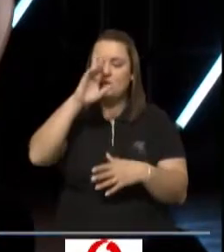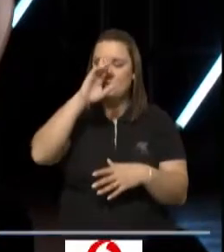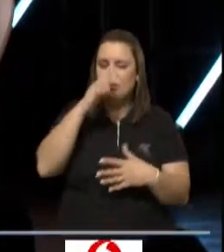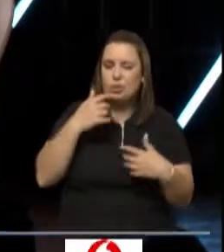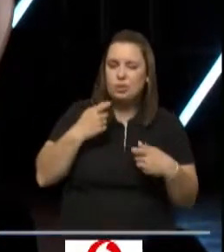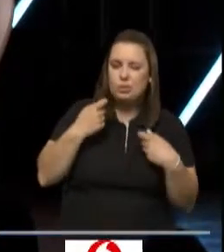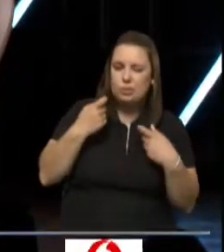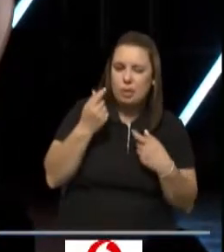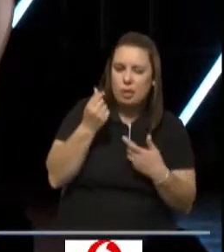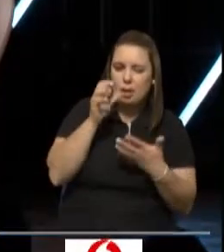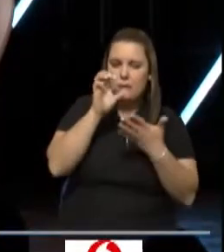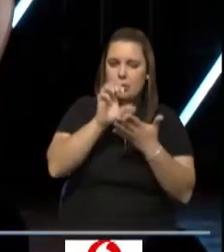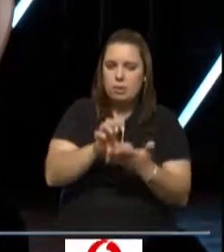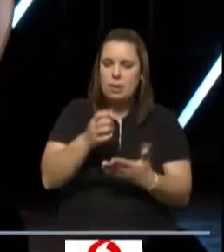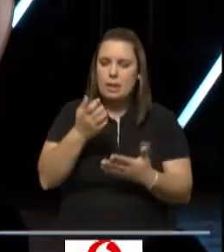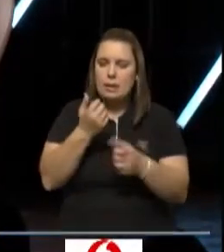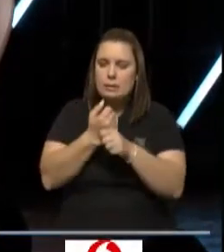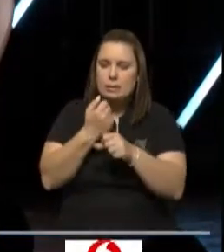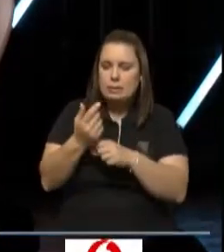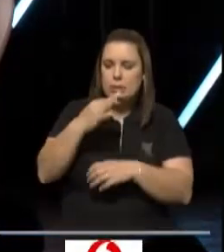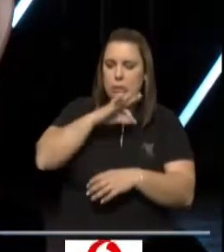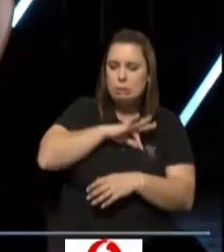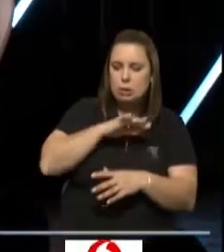European operators against the